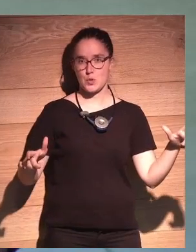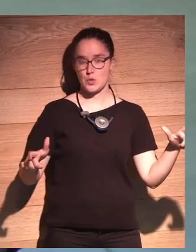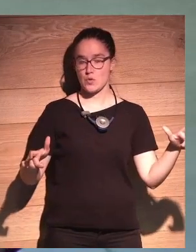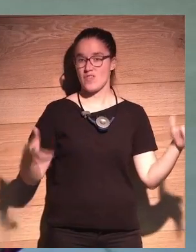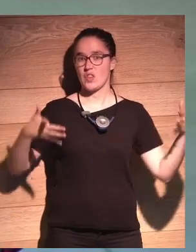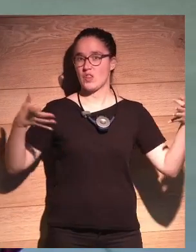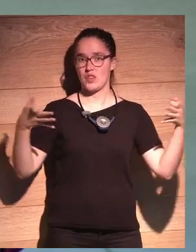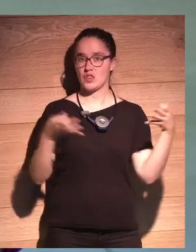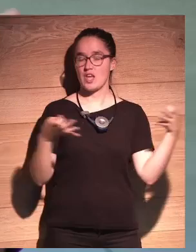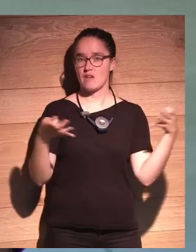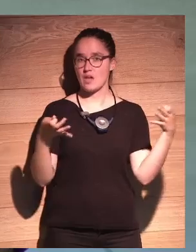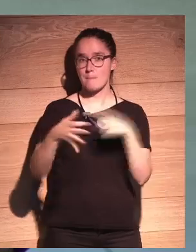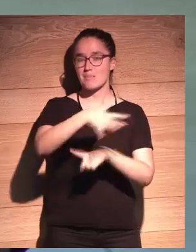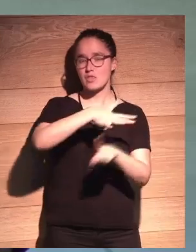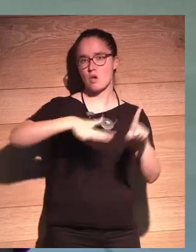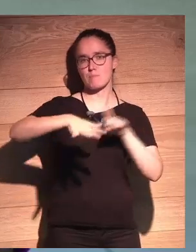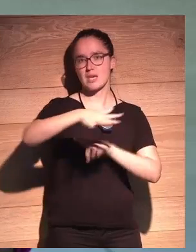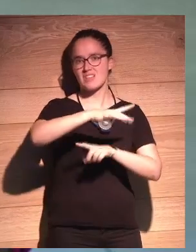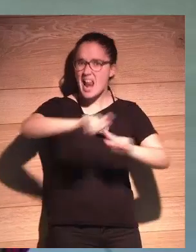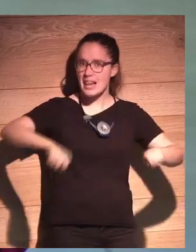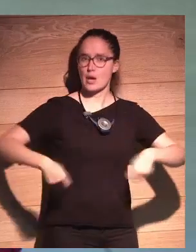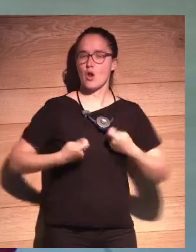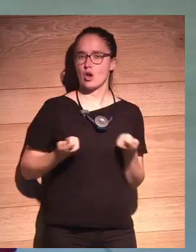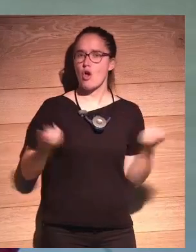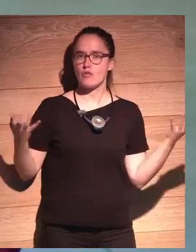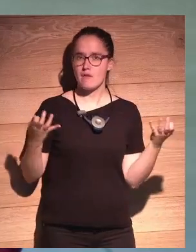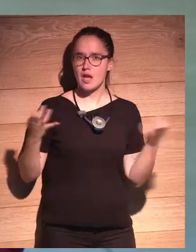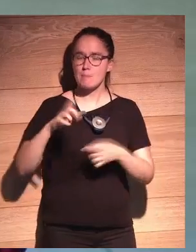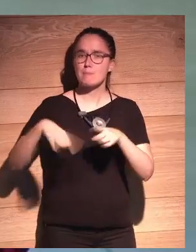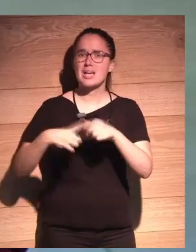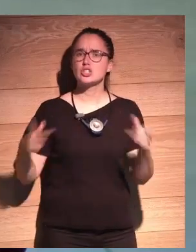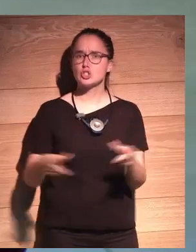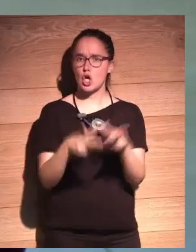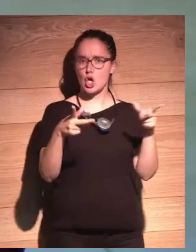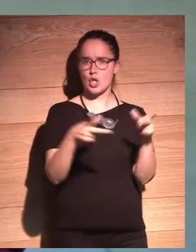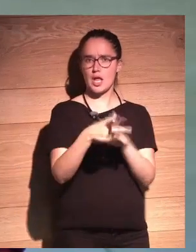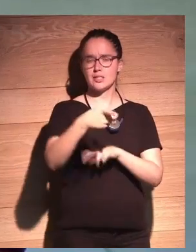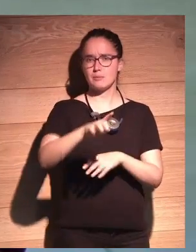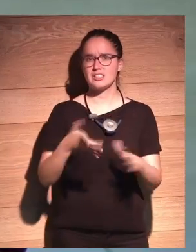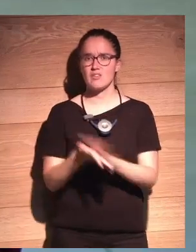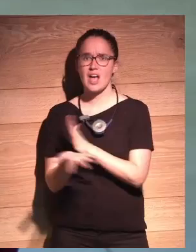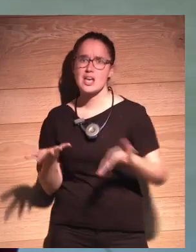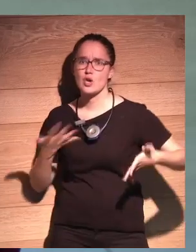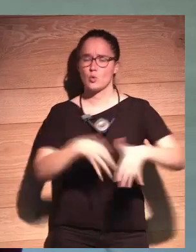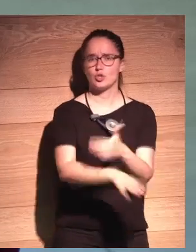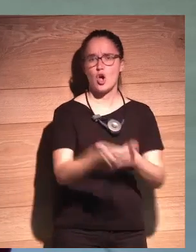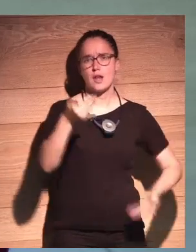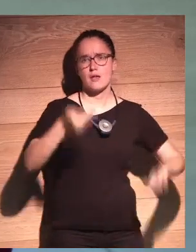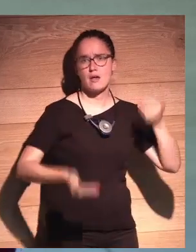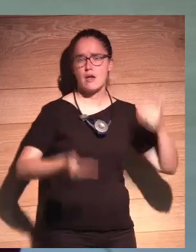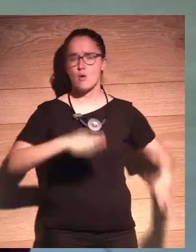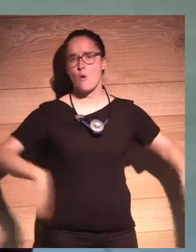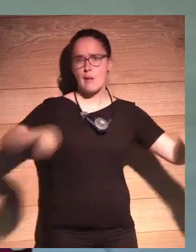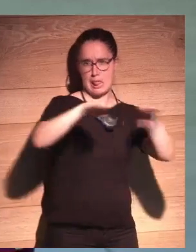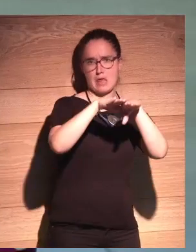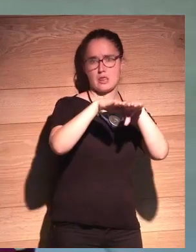that human development can only be an environmental development, social development,